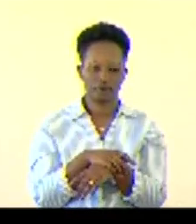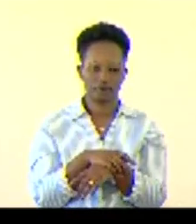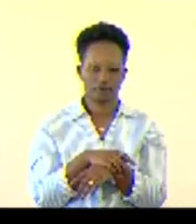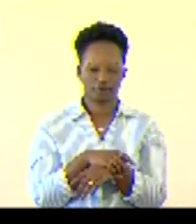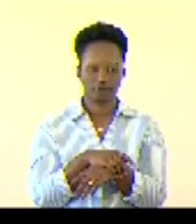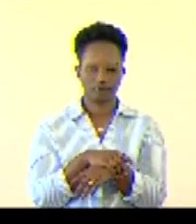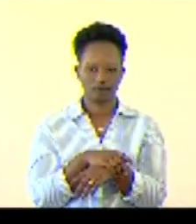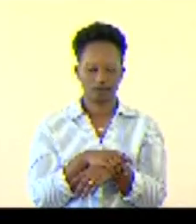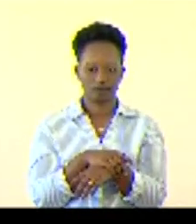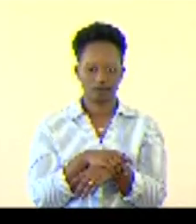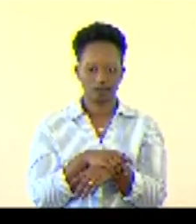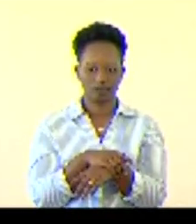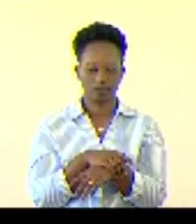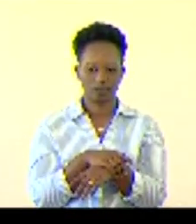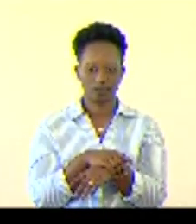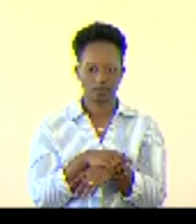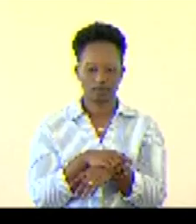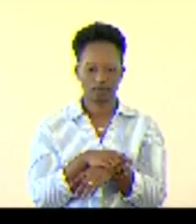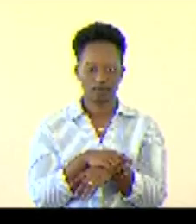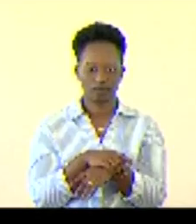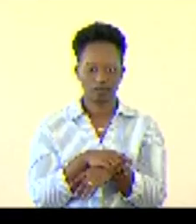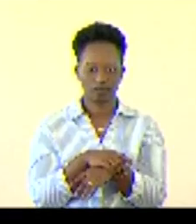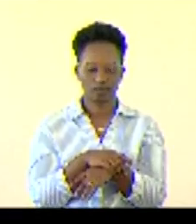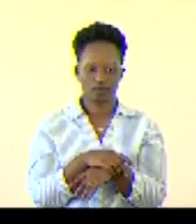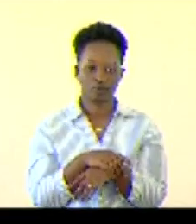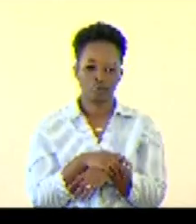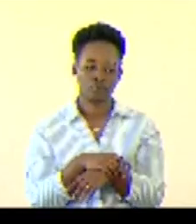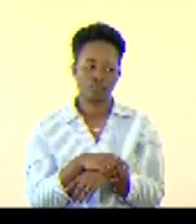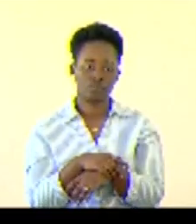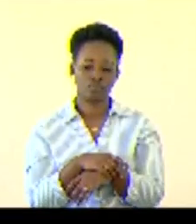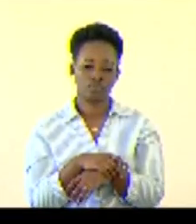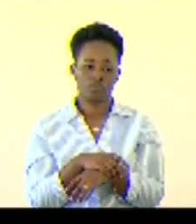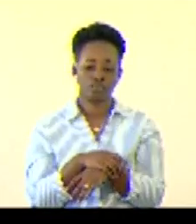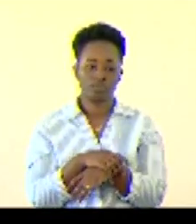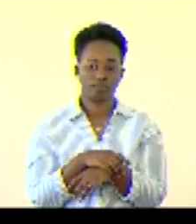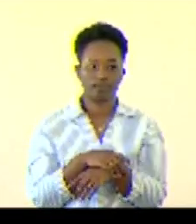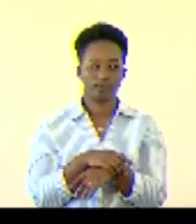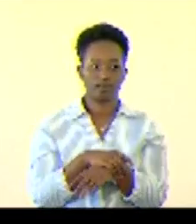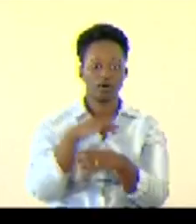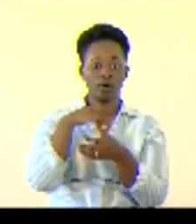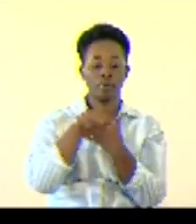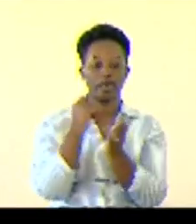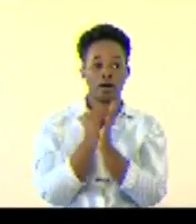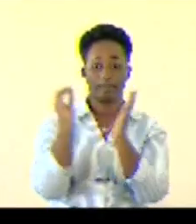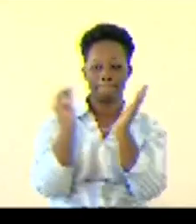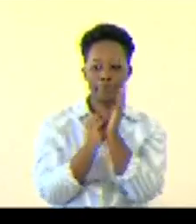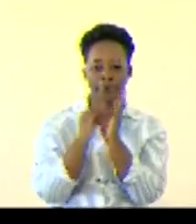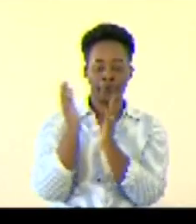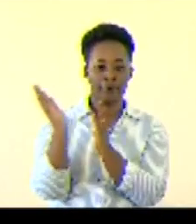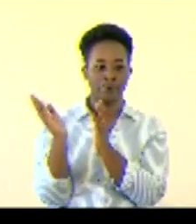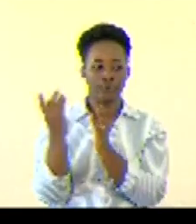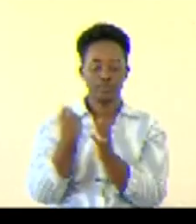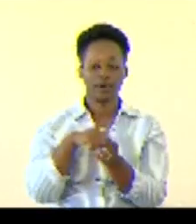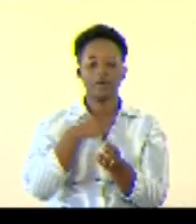1,800 is equal to 2 out of 3 times total revenue. Because it is indicated here, you must